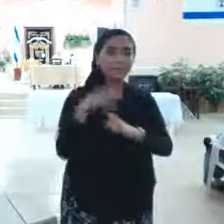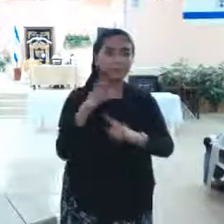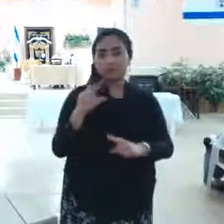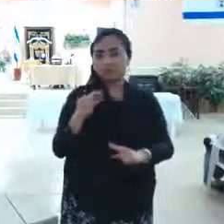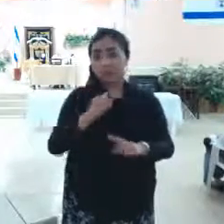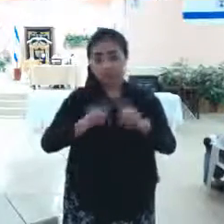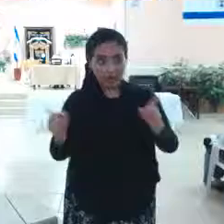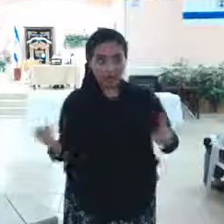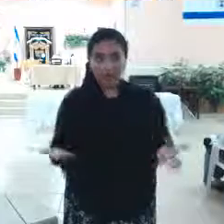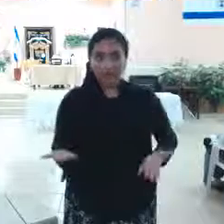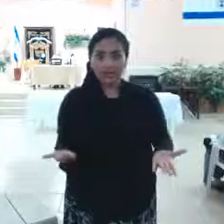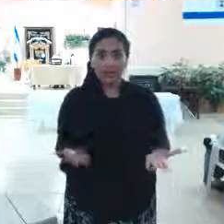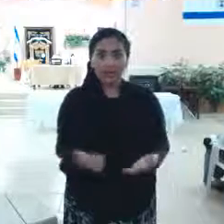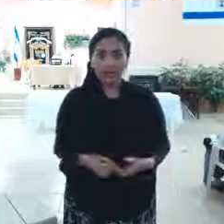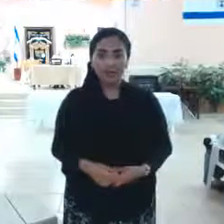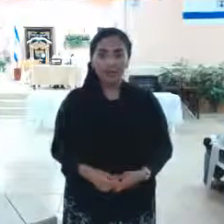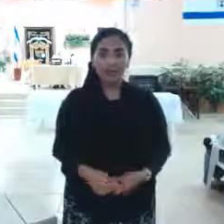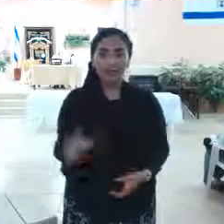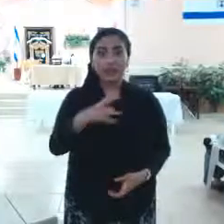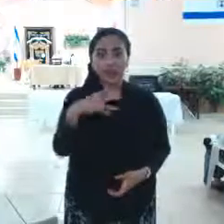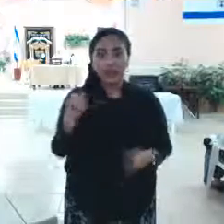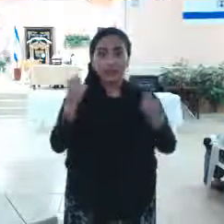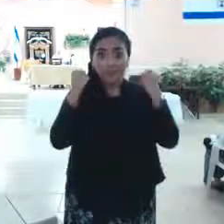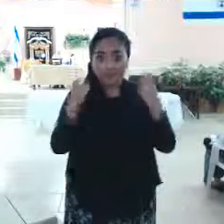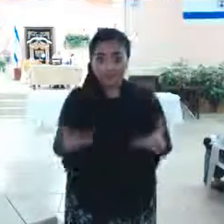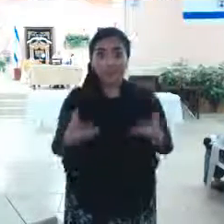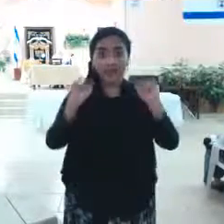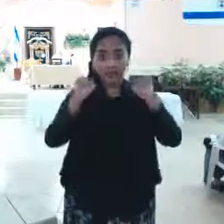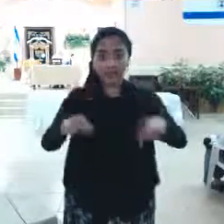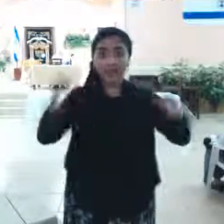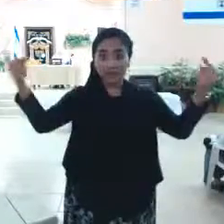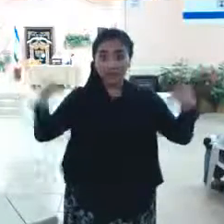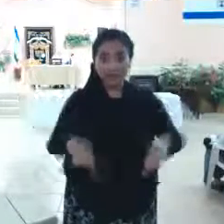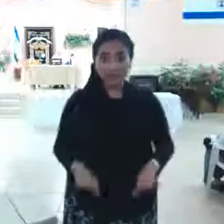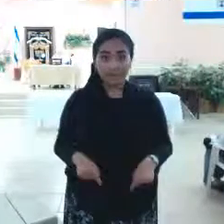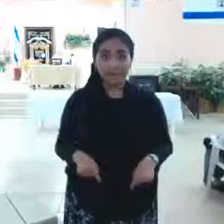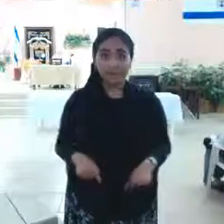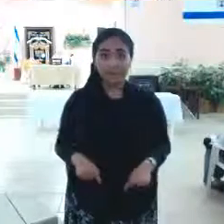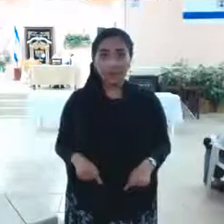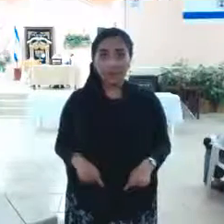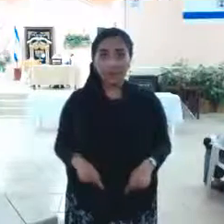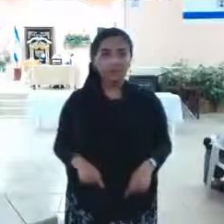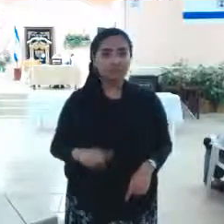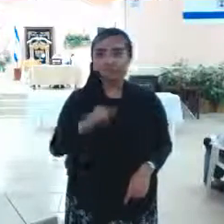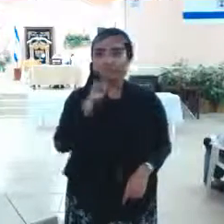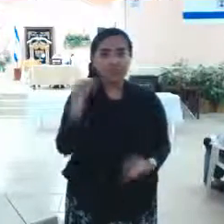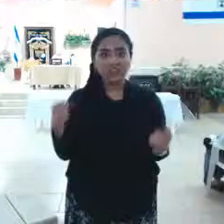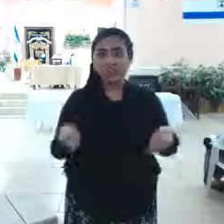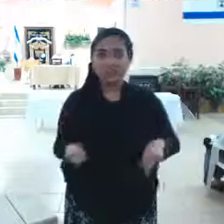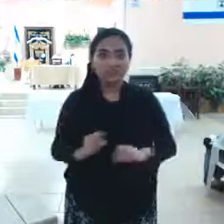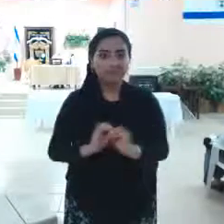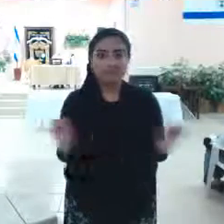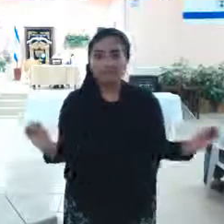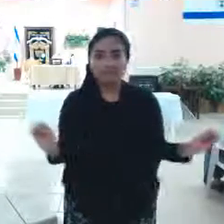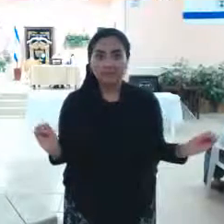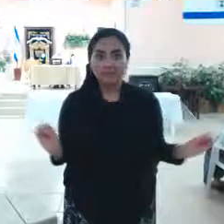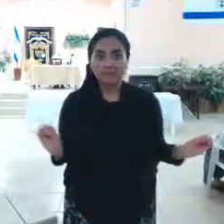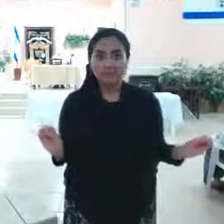neither the best ones, but here. And then many, being able to come, they didn't